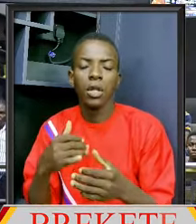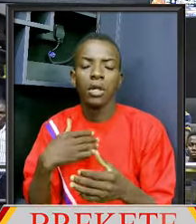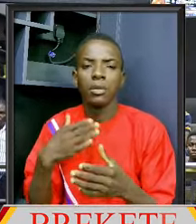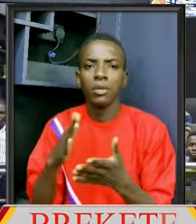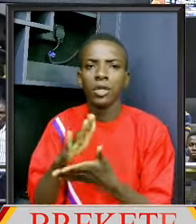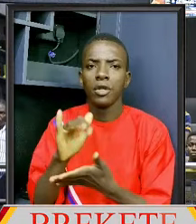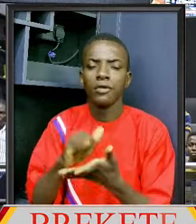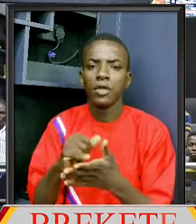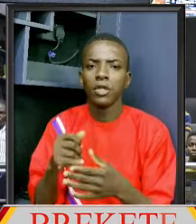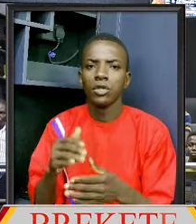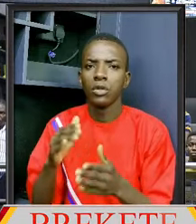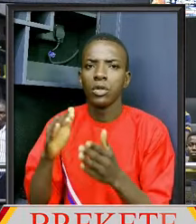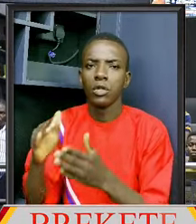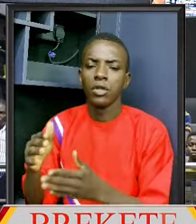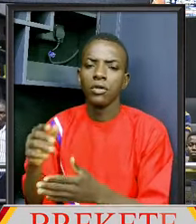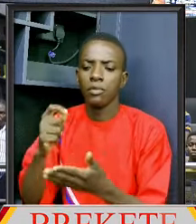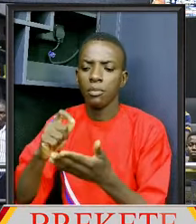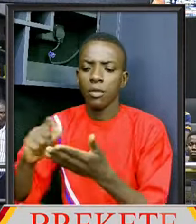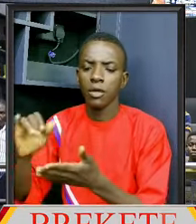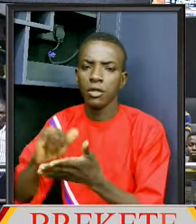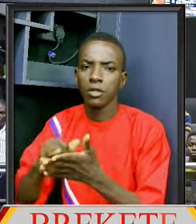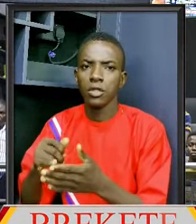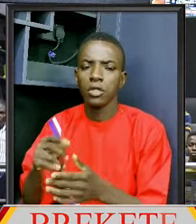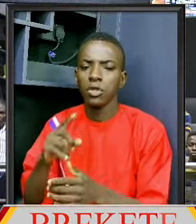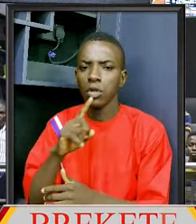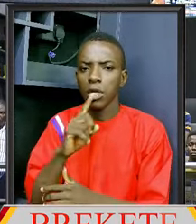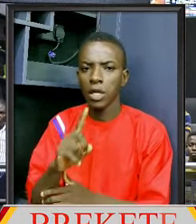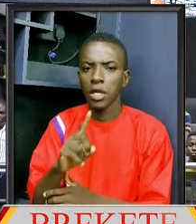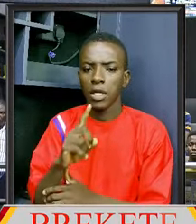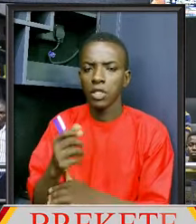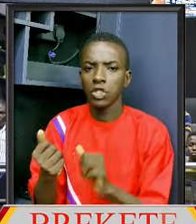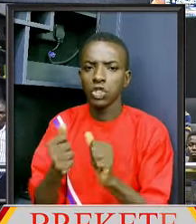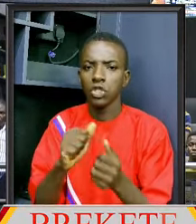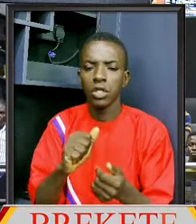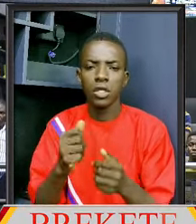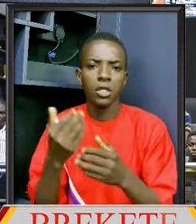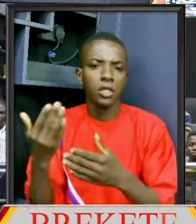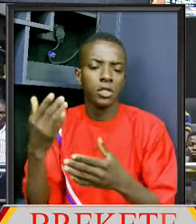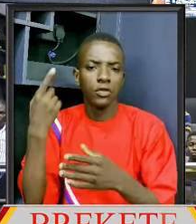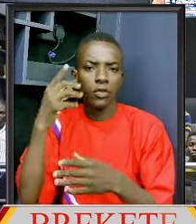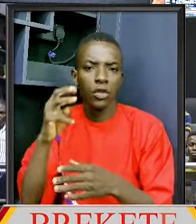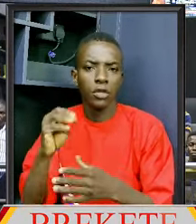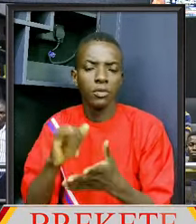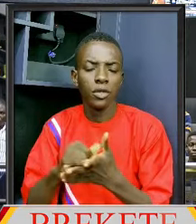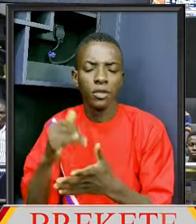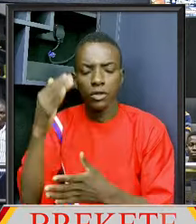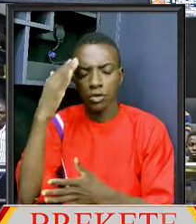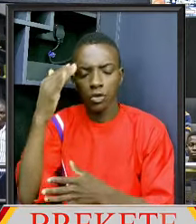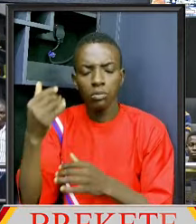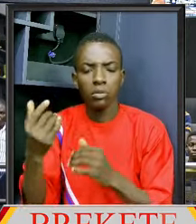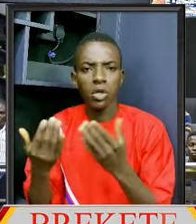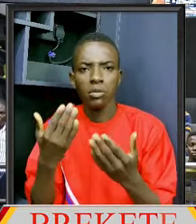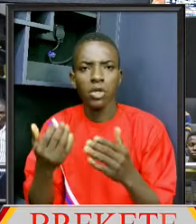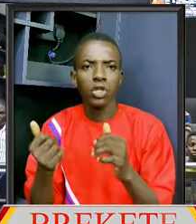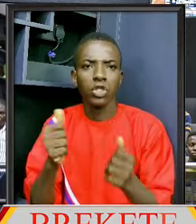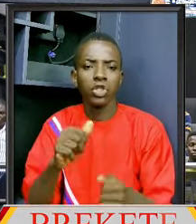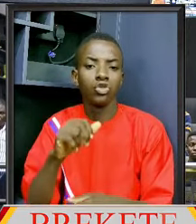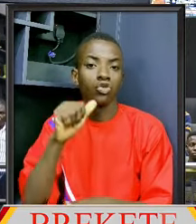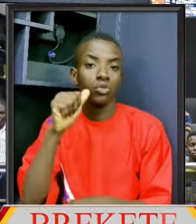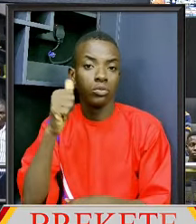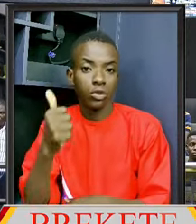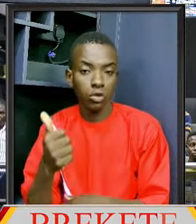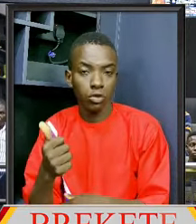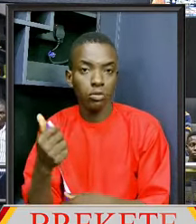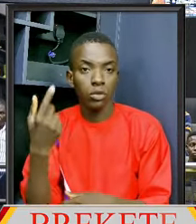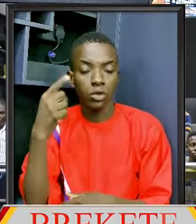I believe, say, he go leave mark where go really change things for him where I know, unless he change tomorrow,